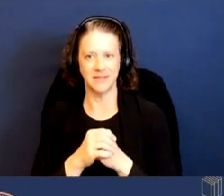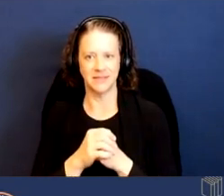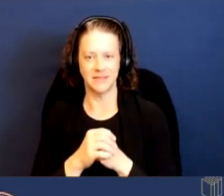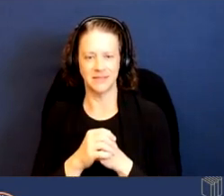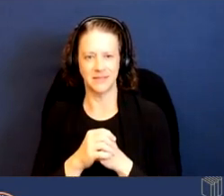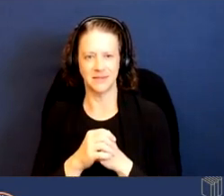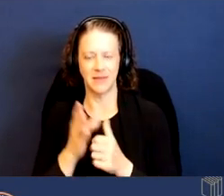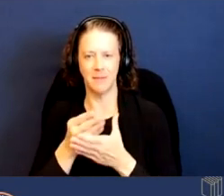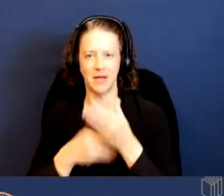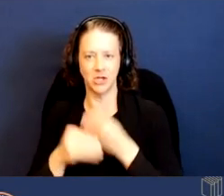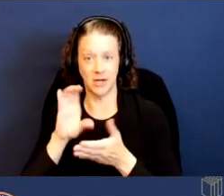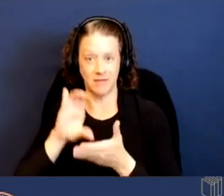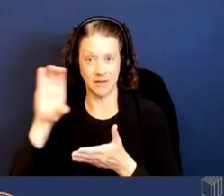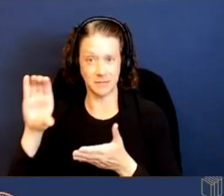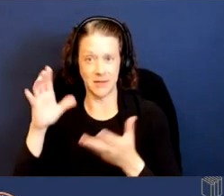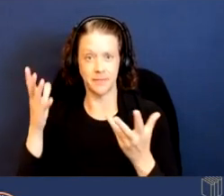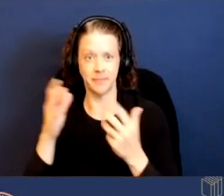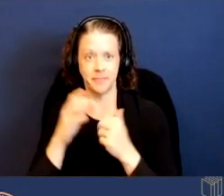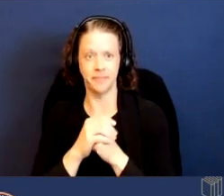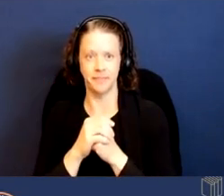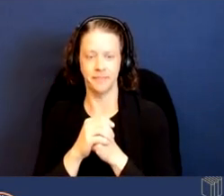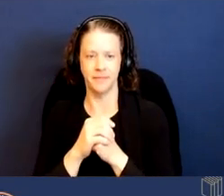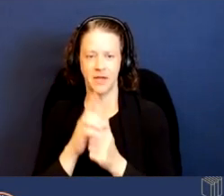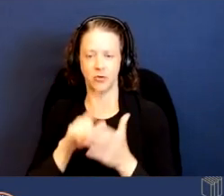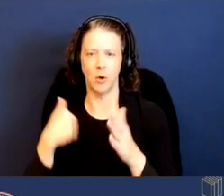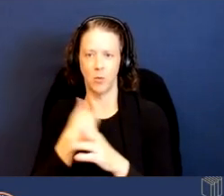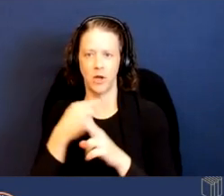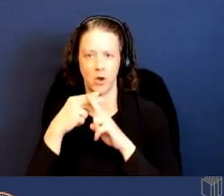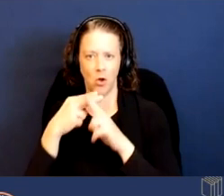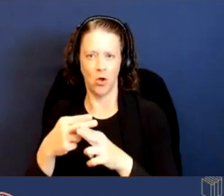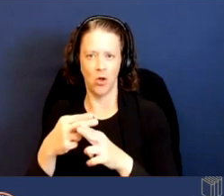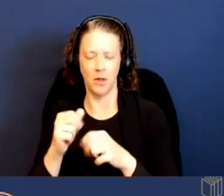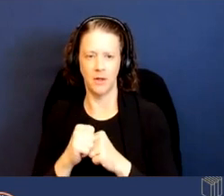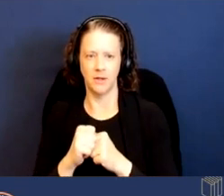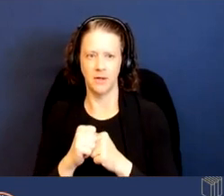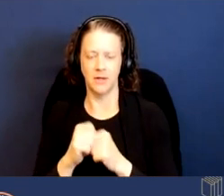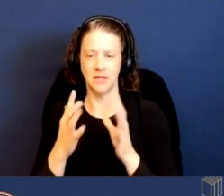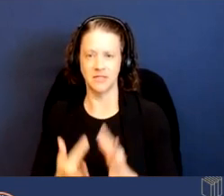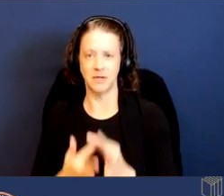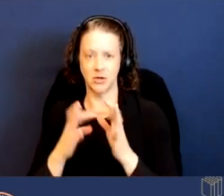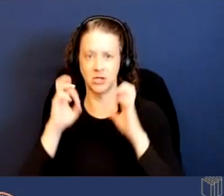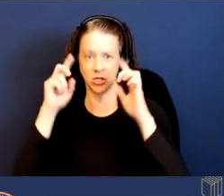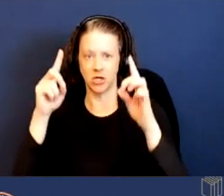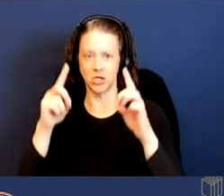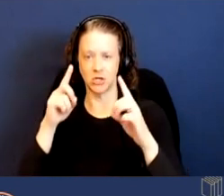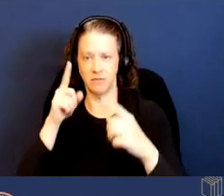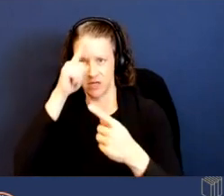sort of budget investment, if you will, is what we call the special education